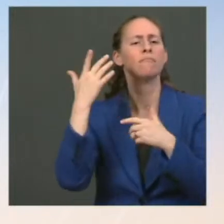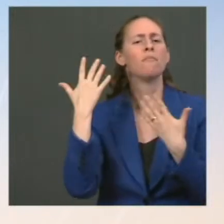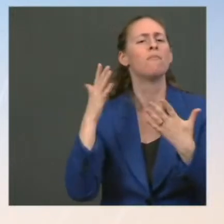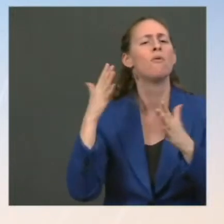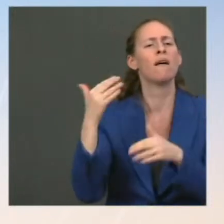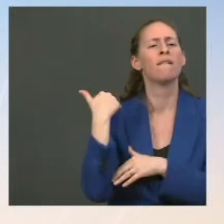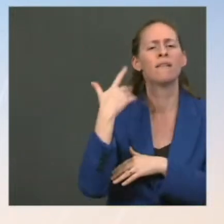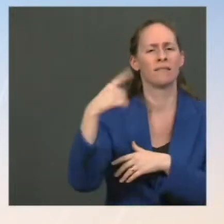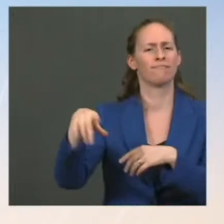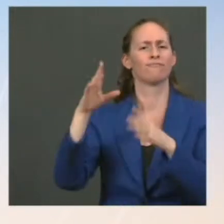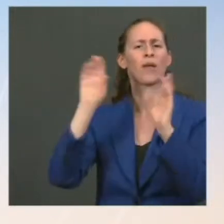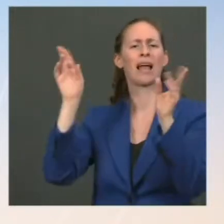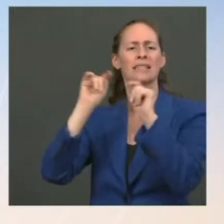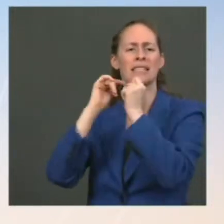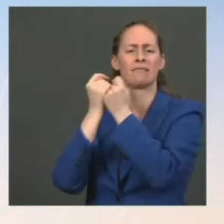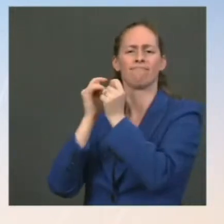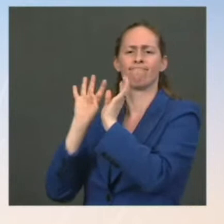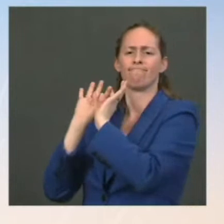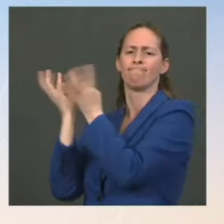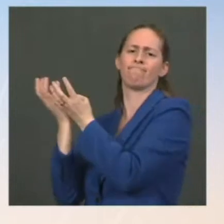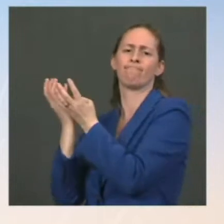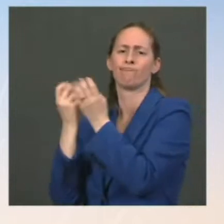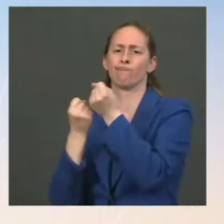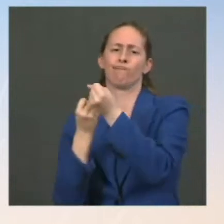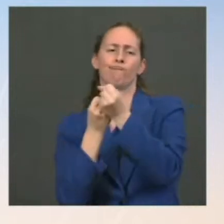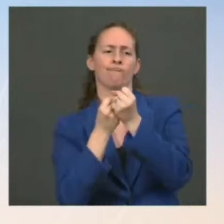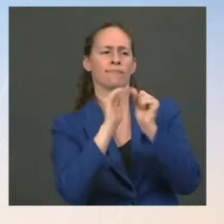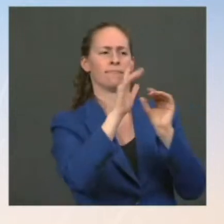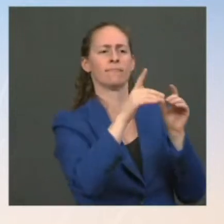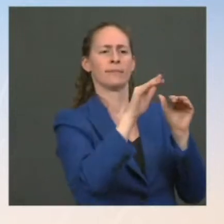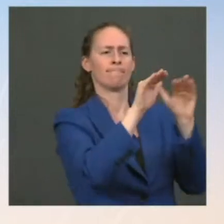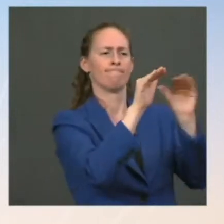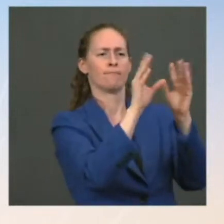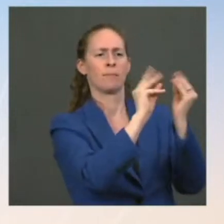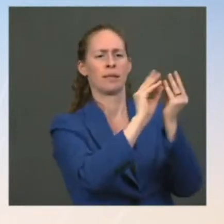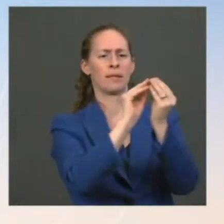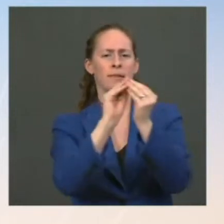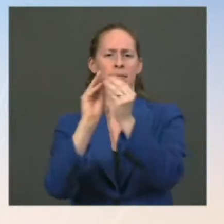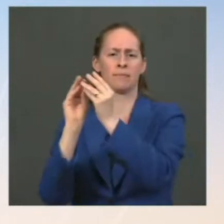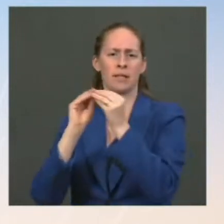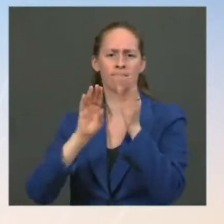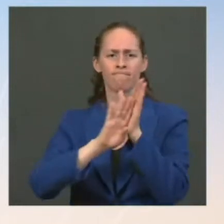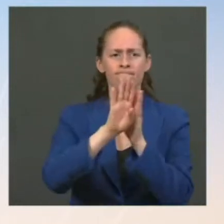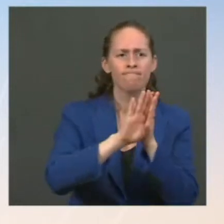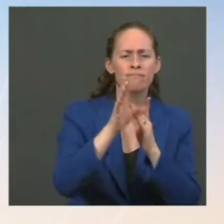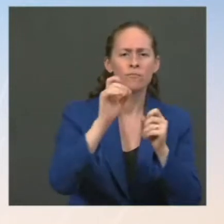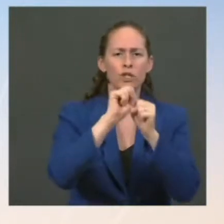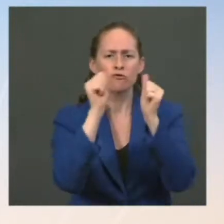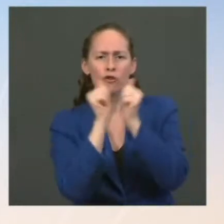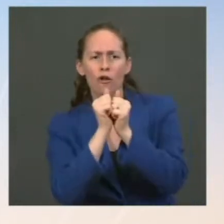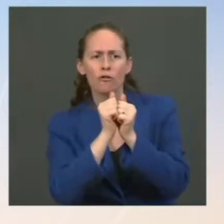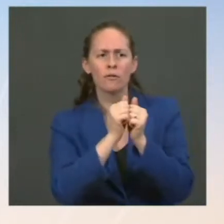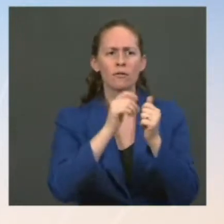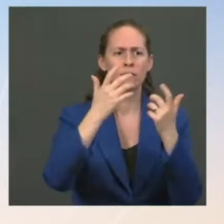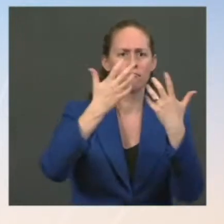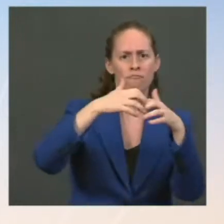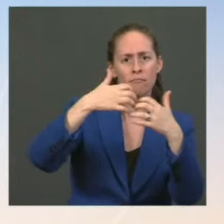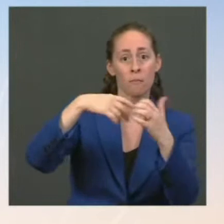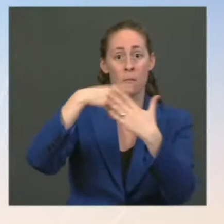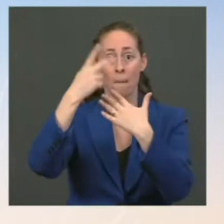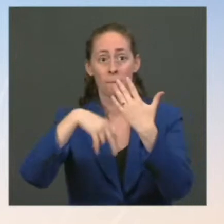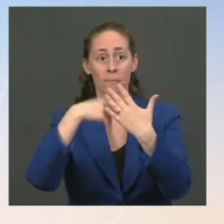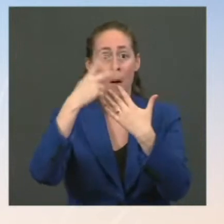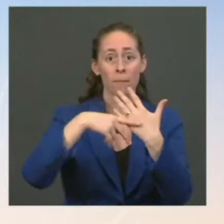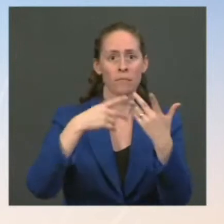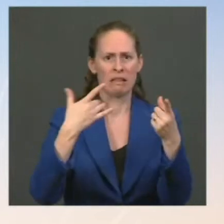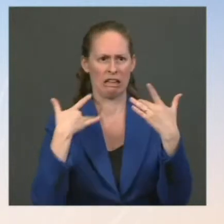So I would say that we are continuing to work together and work on initiatives where we can, make clear where we have concern,